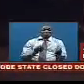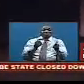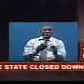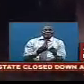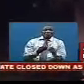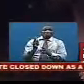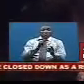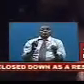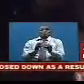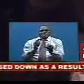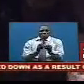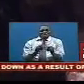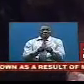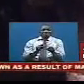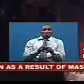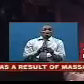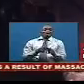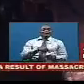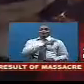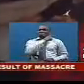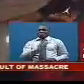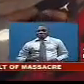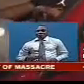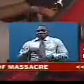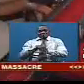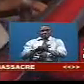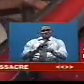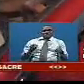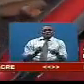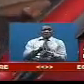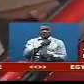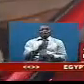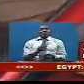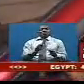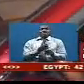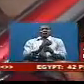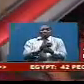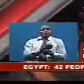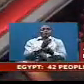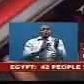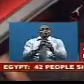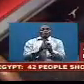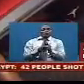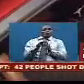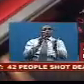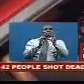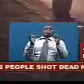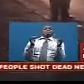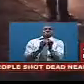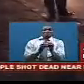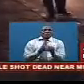Many drivers and passengers, for instance, do not wear their seat belts on weekends, while others take more alcohol than